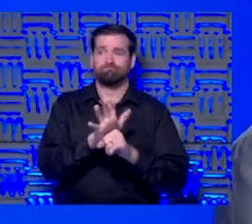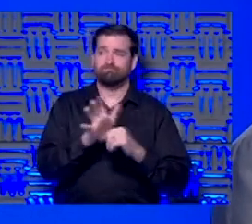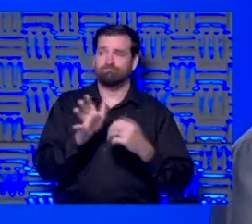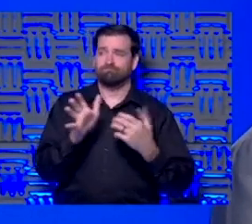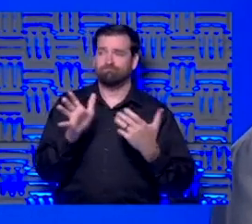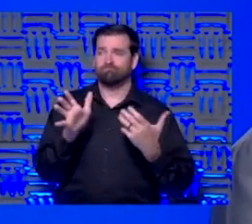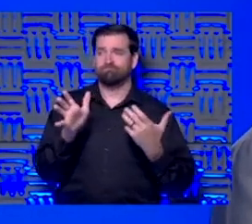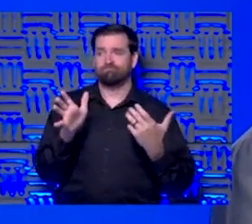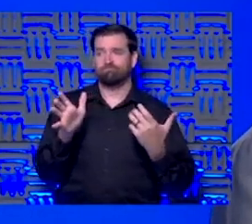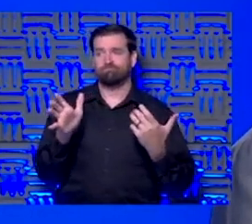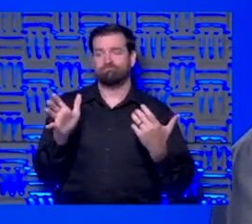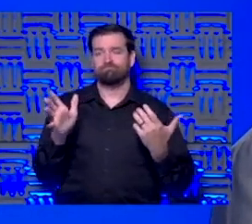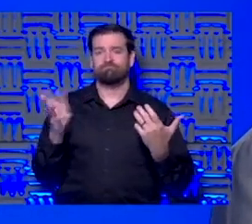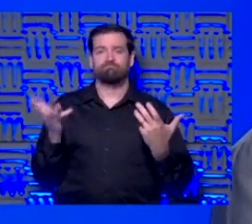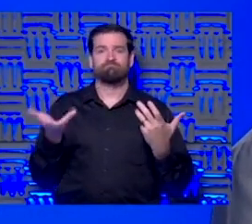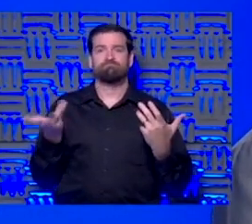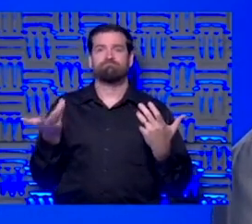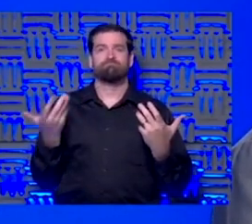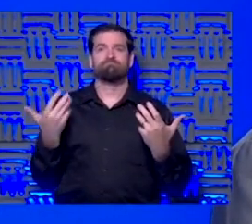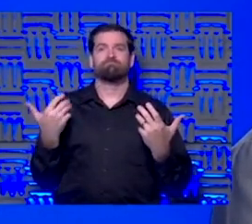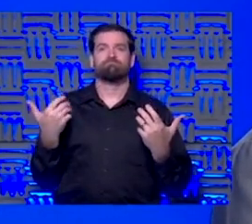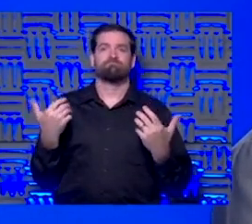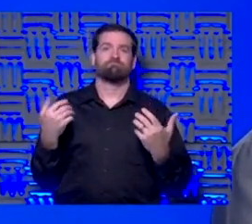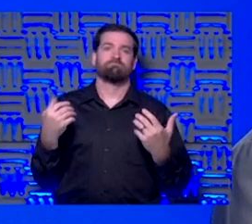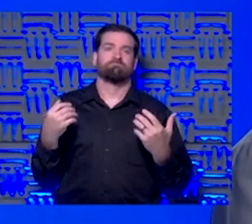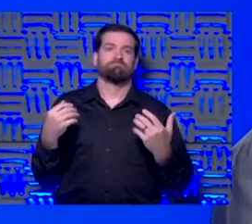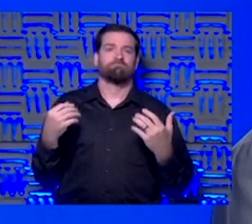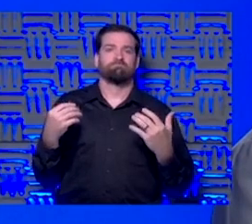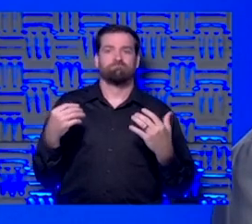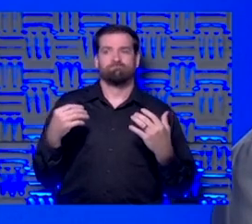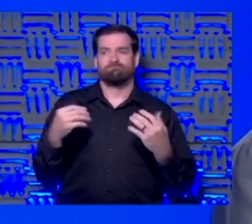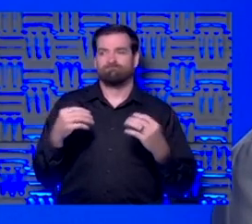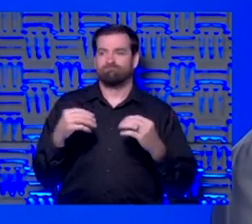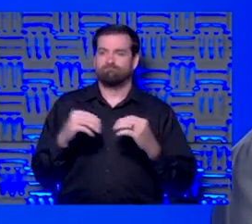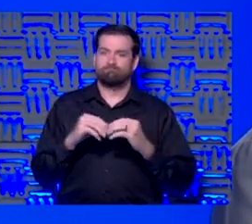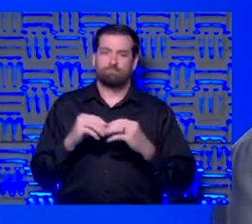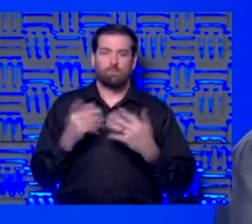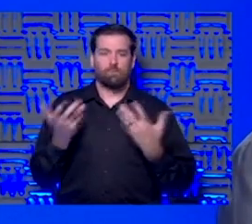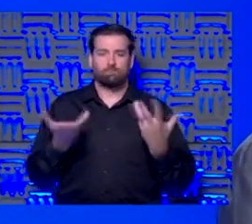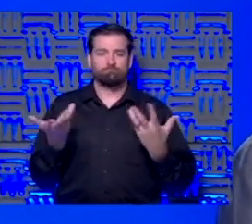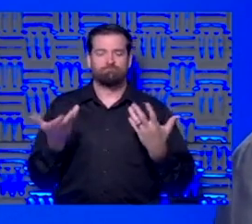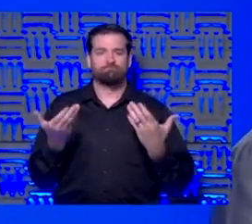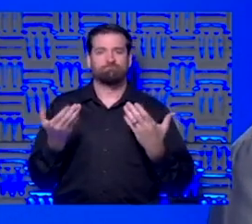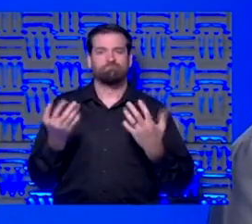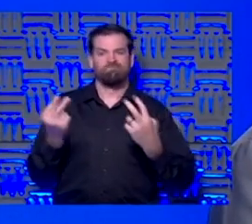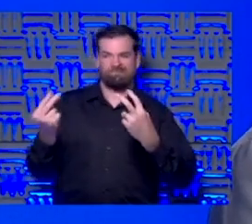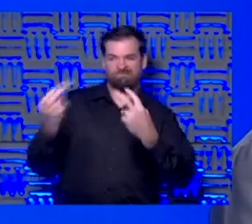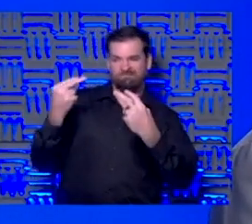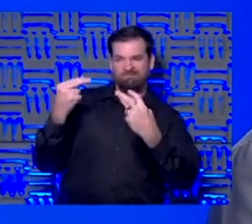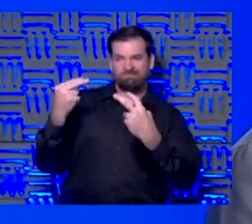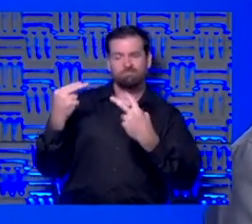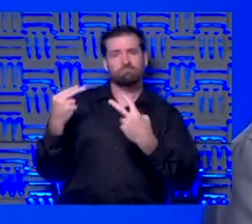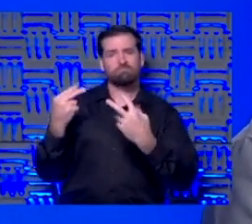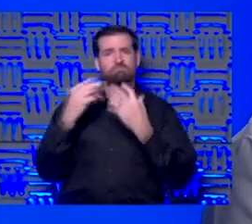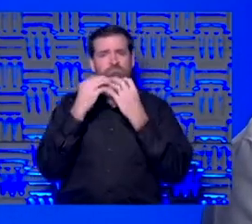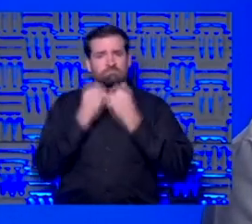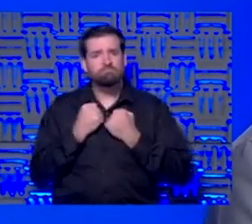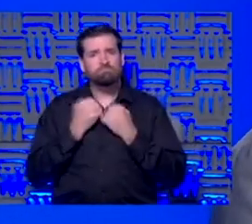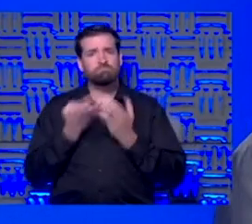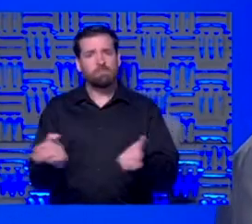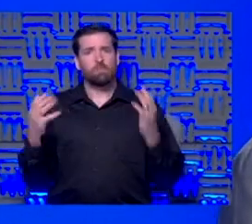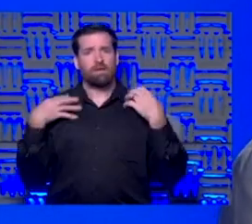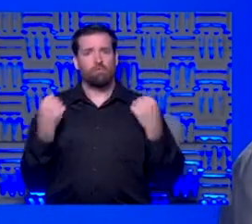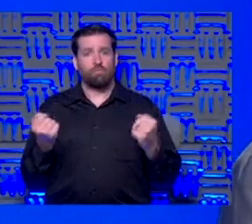into greater amounts of public eye, we care about public health.